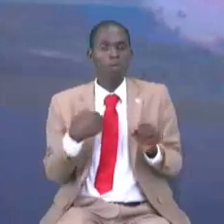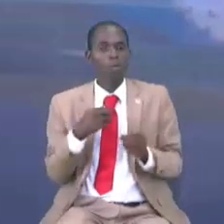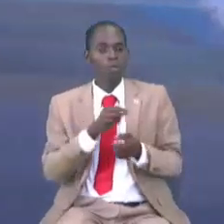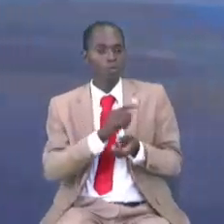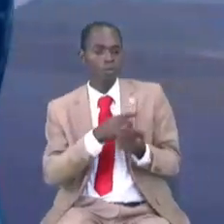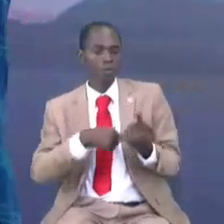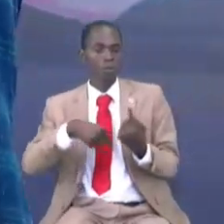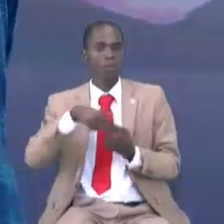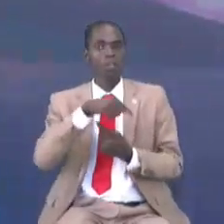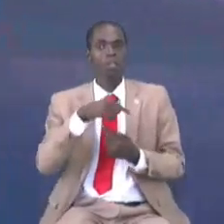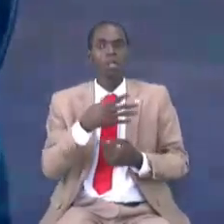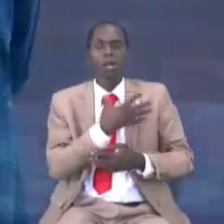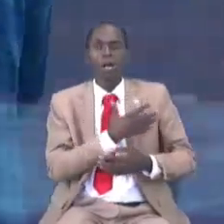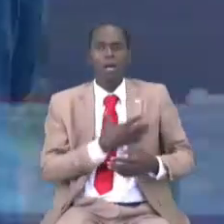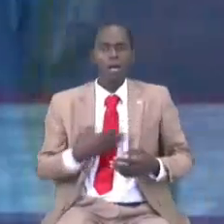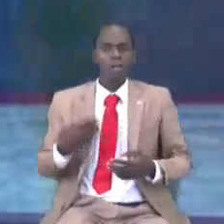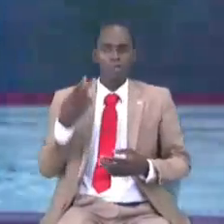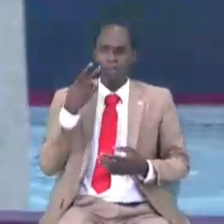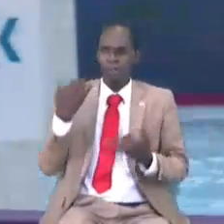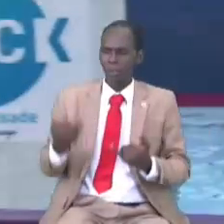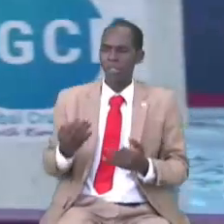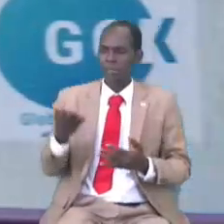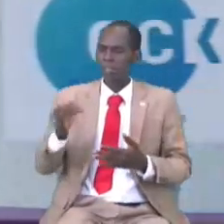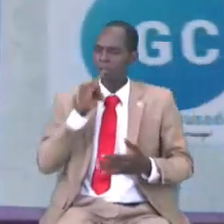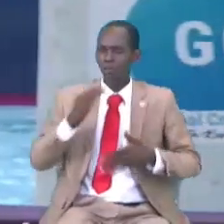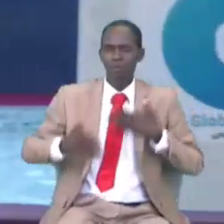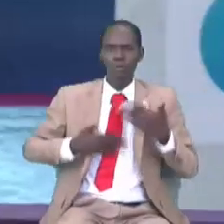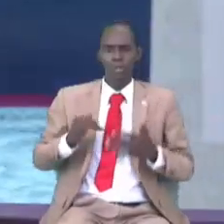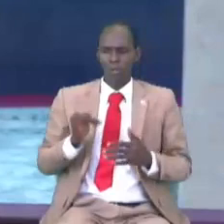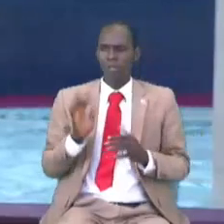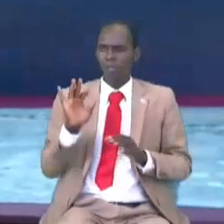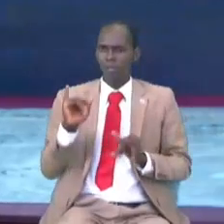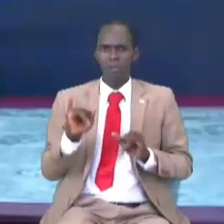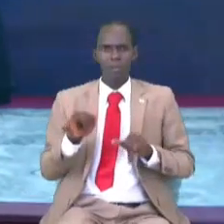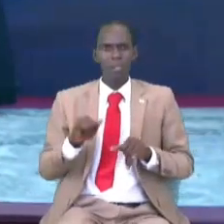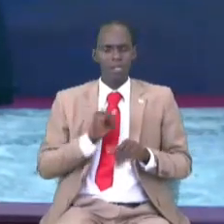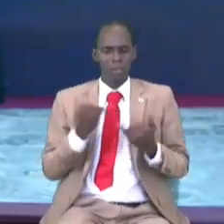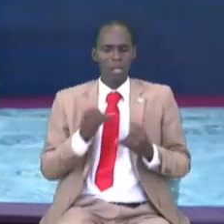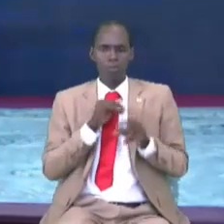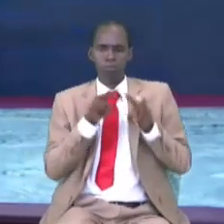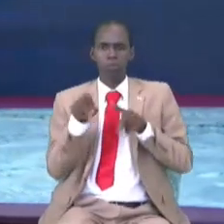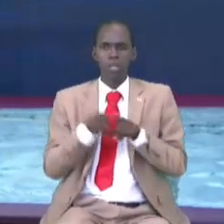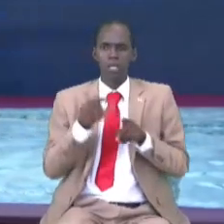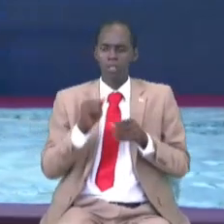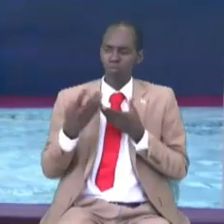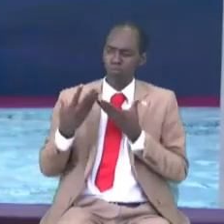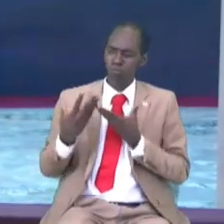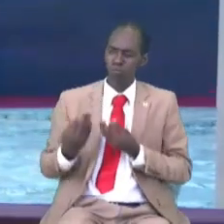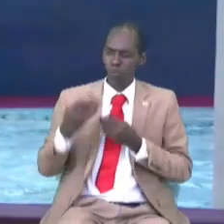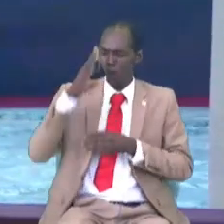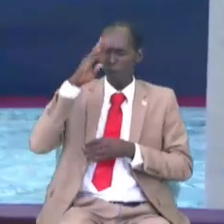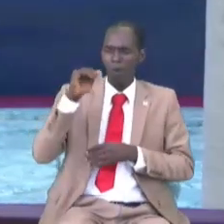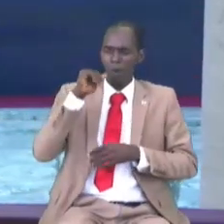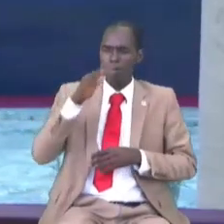look like a gentleman. I look like a gentle lady now. Because the things I used to do, I said bye-bye. I will not do